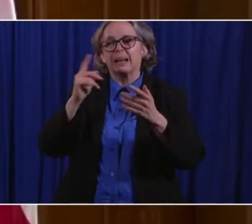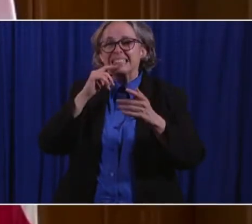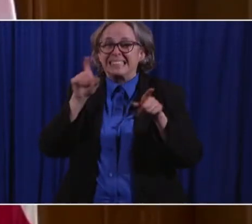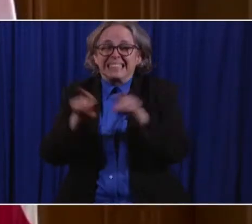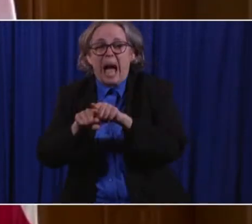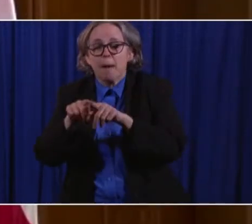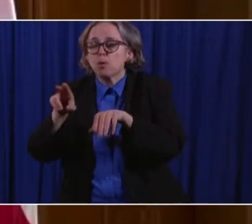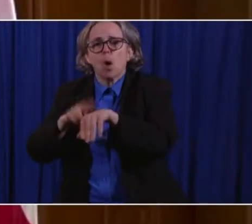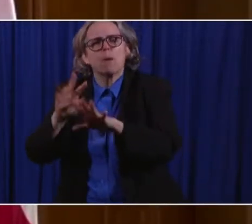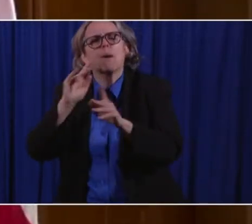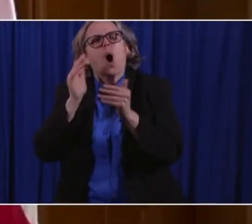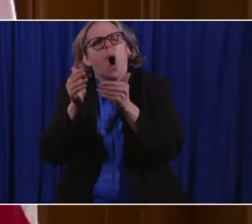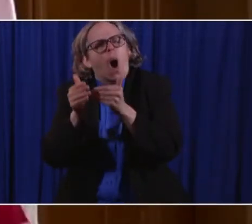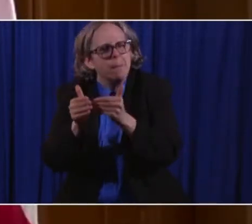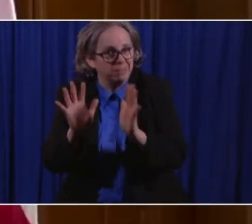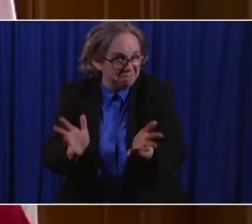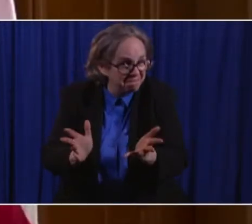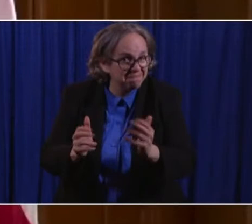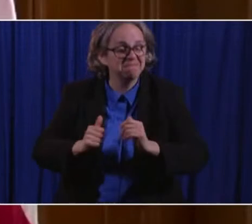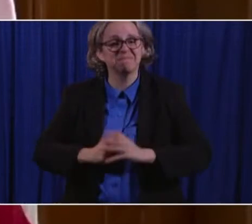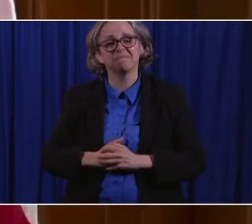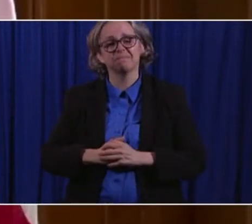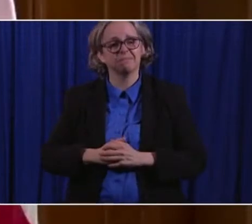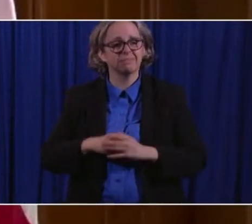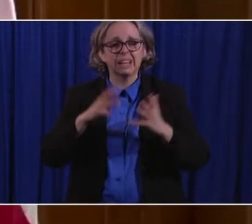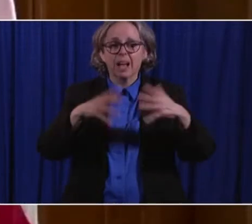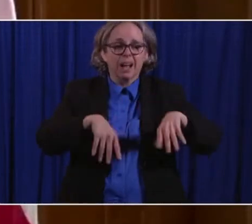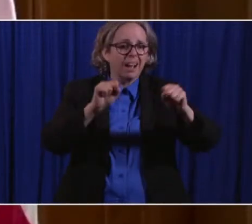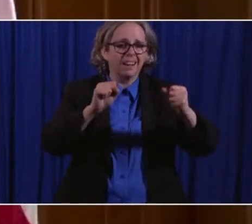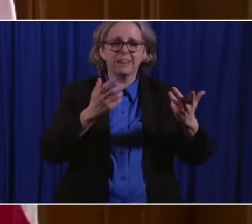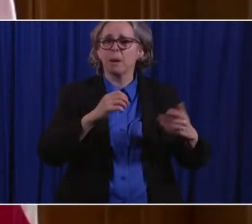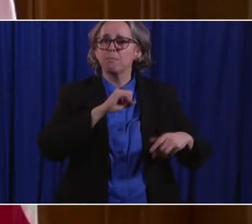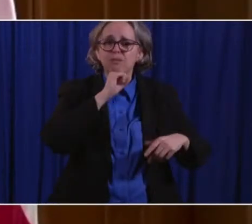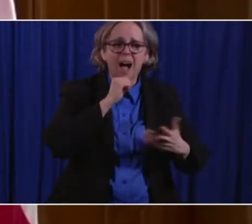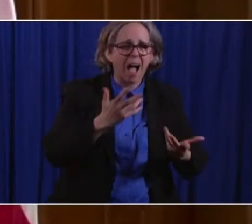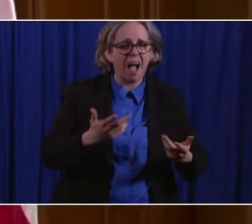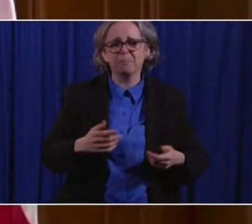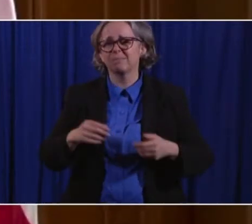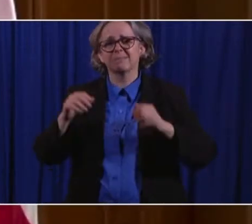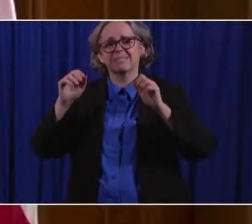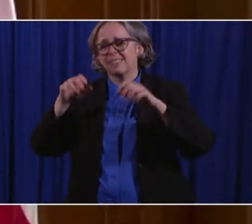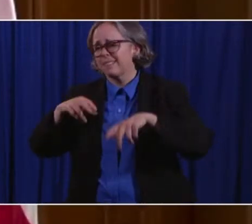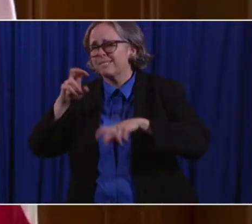have proms, we can have festivals. So I think that,